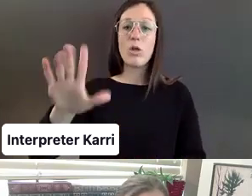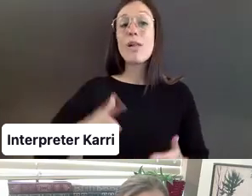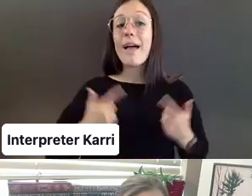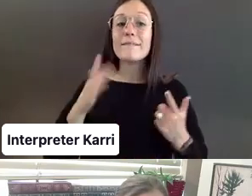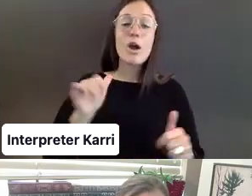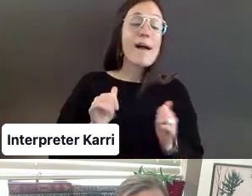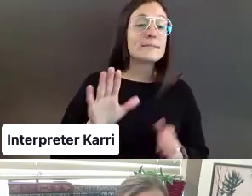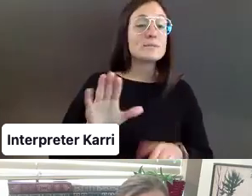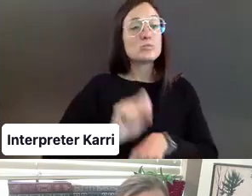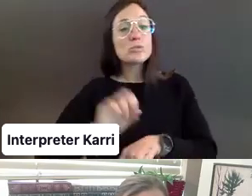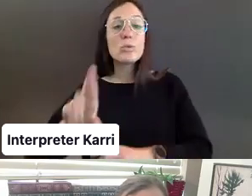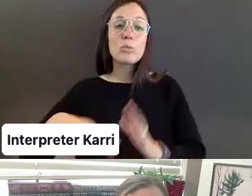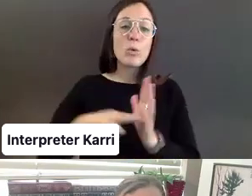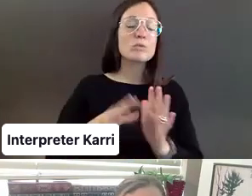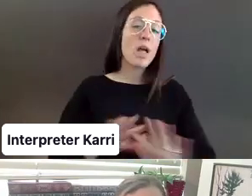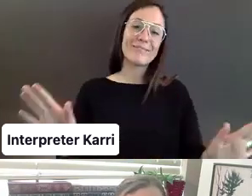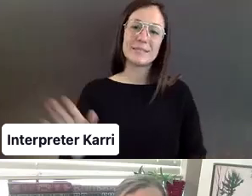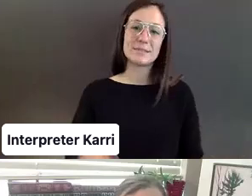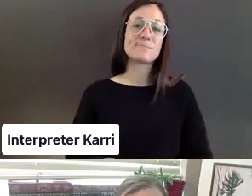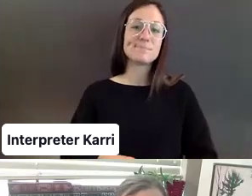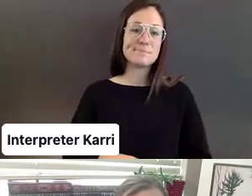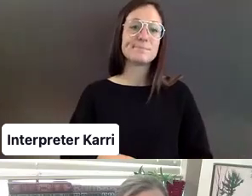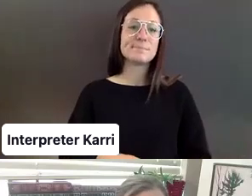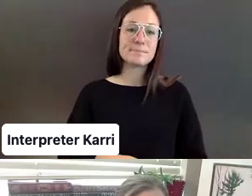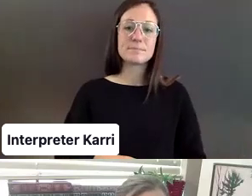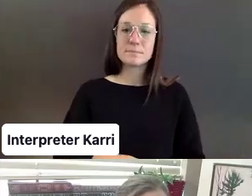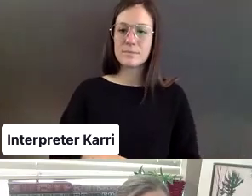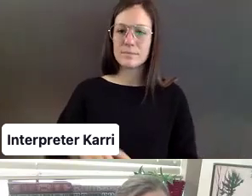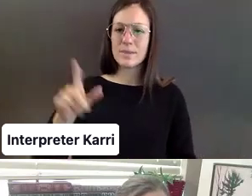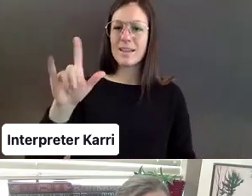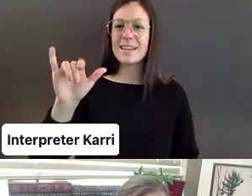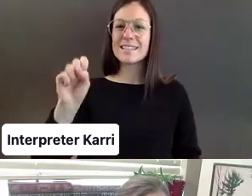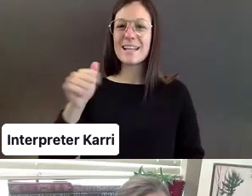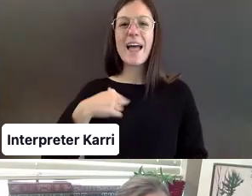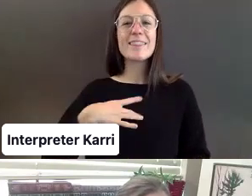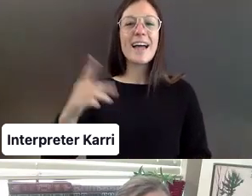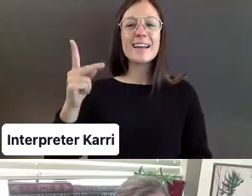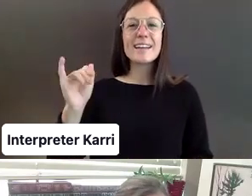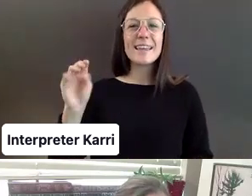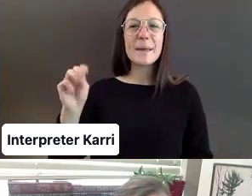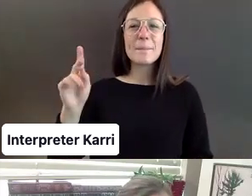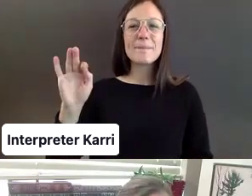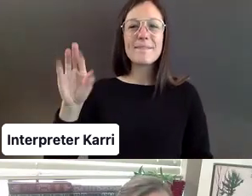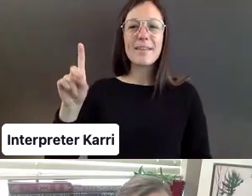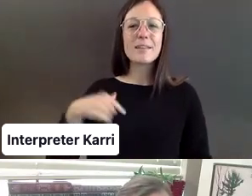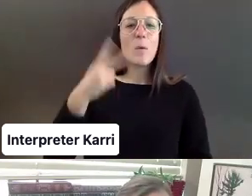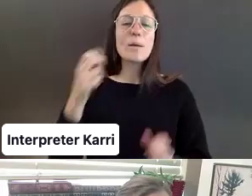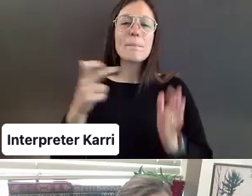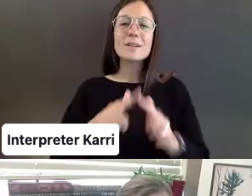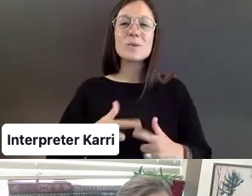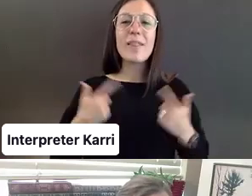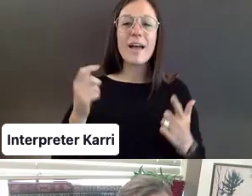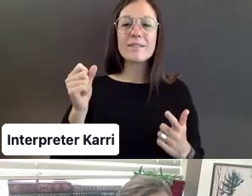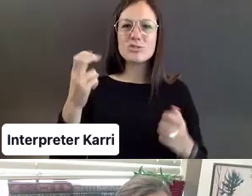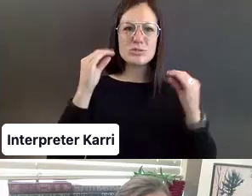work, her roles, all of it. Yeah. I like Kim Fields. Growing up watching Facts of Life, she taught me so